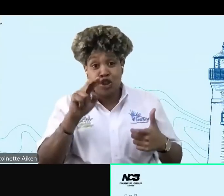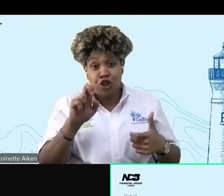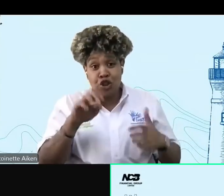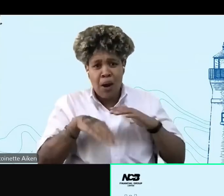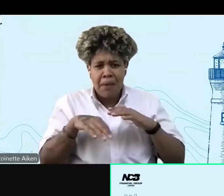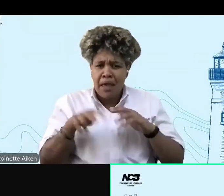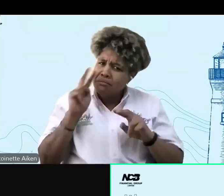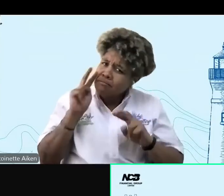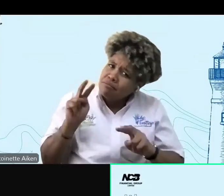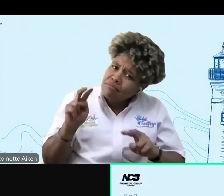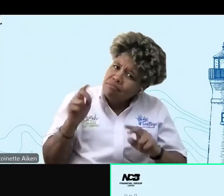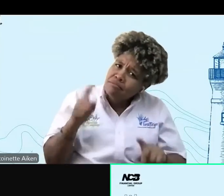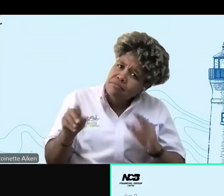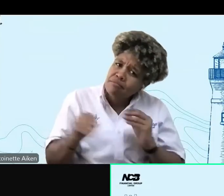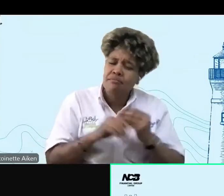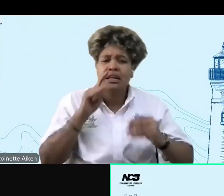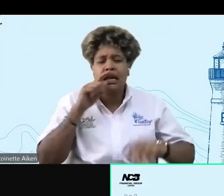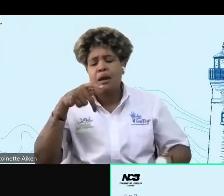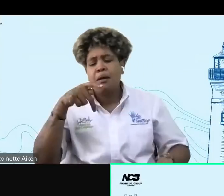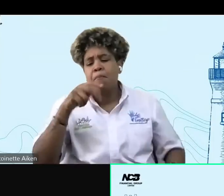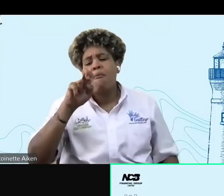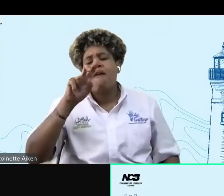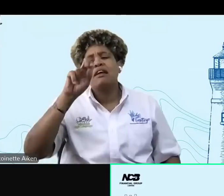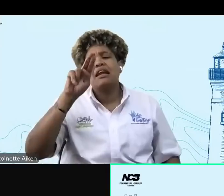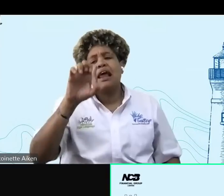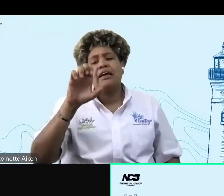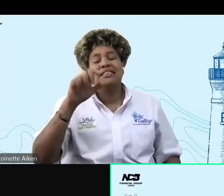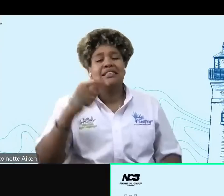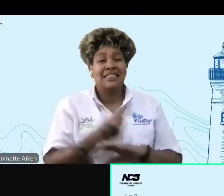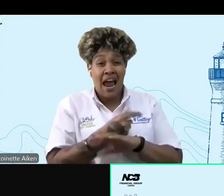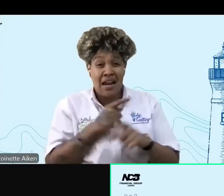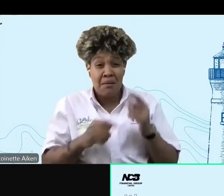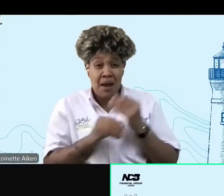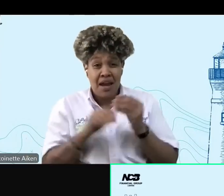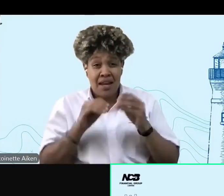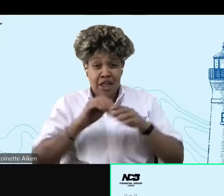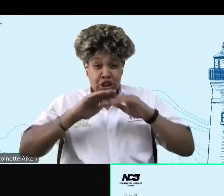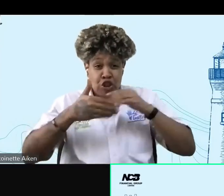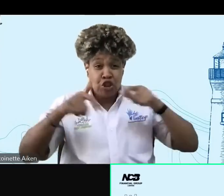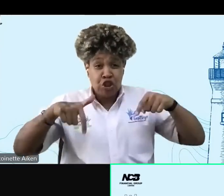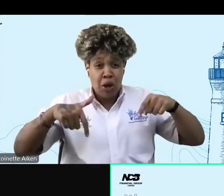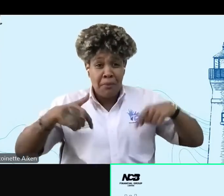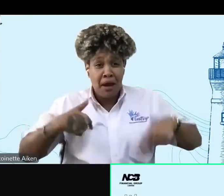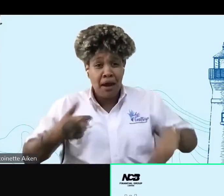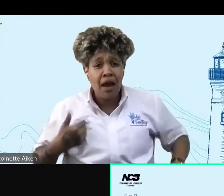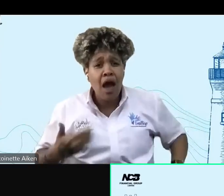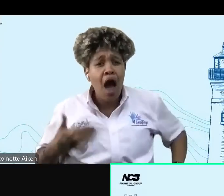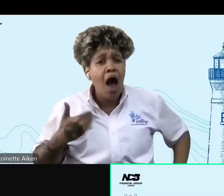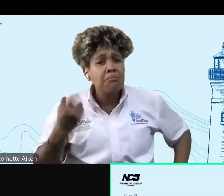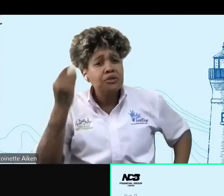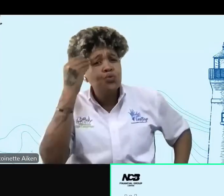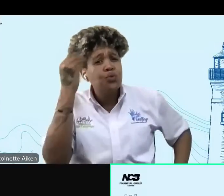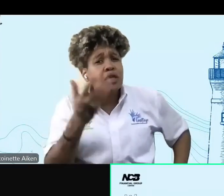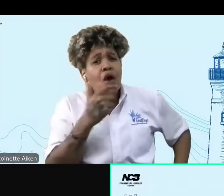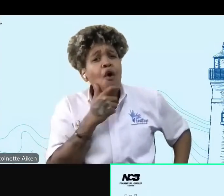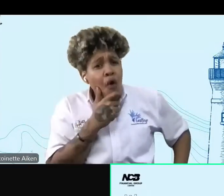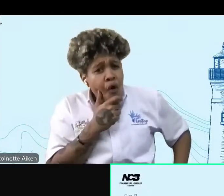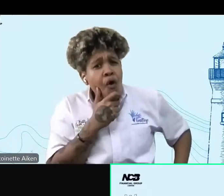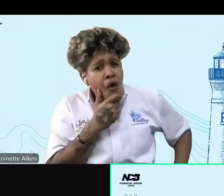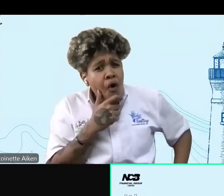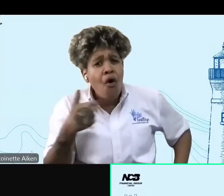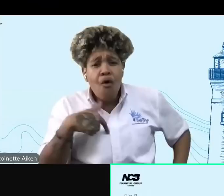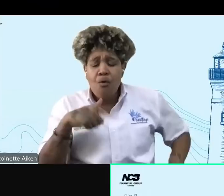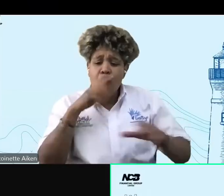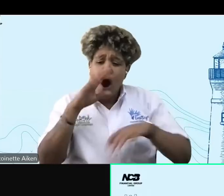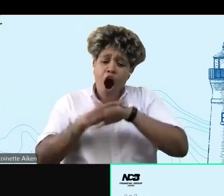shore base in Providence, Guyana. And then, of course, in Jamaica, I'm very proud to say that we would be on